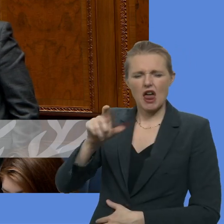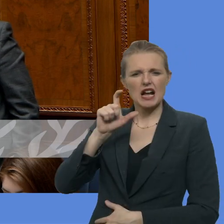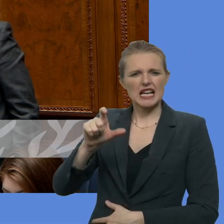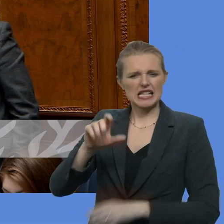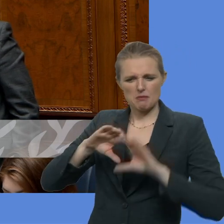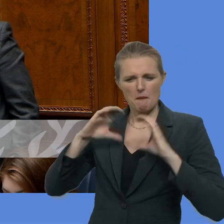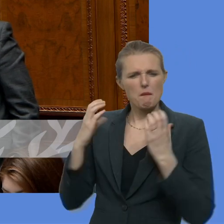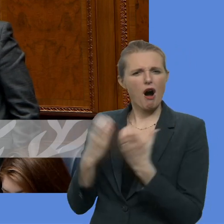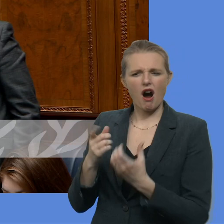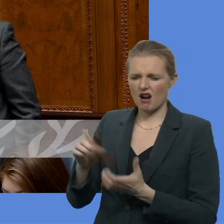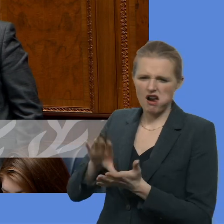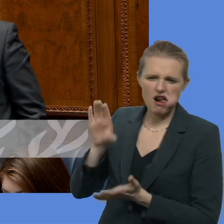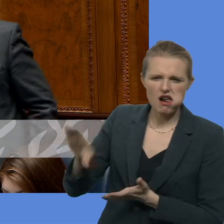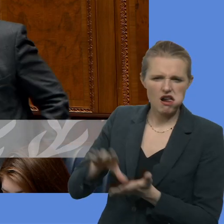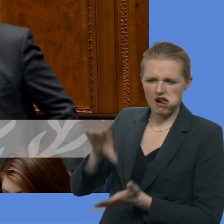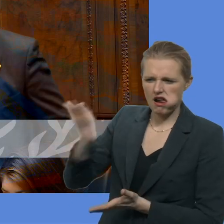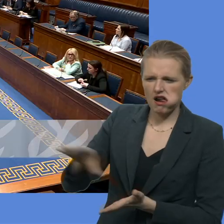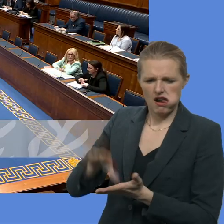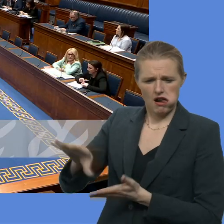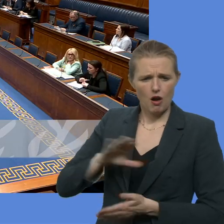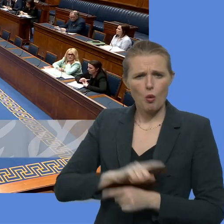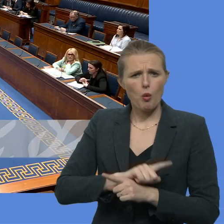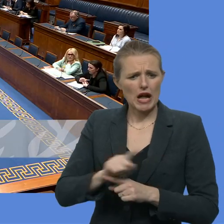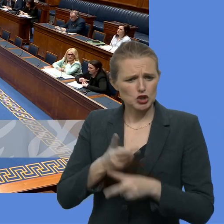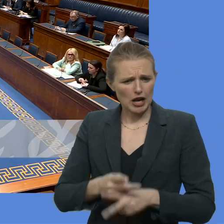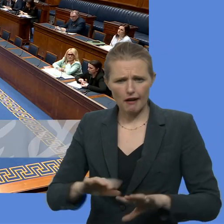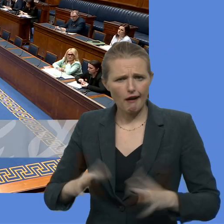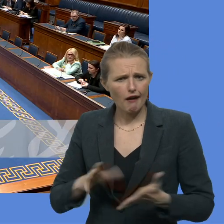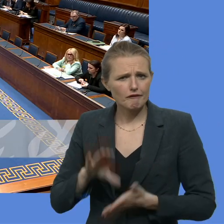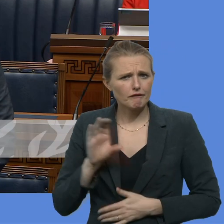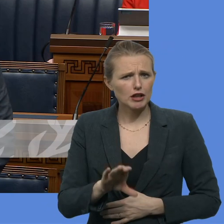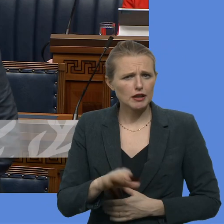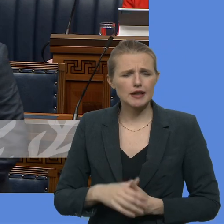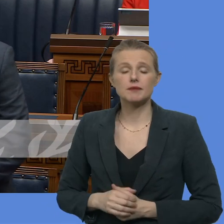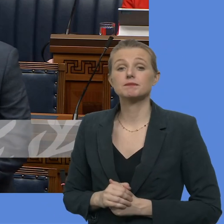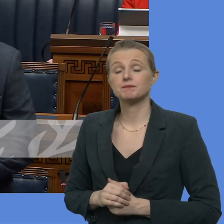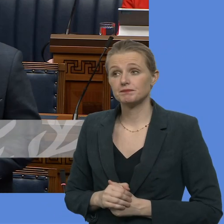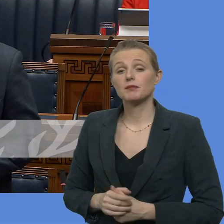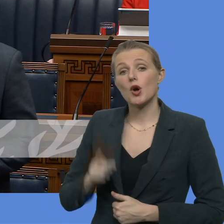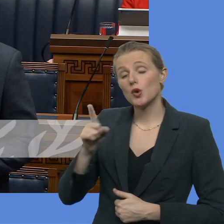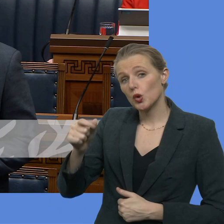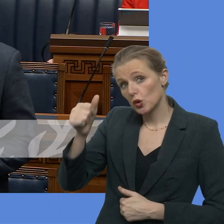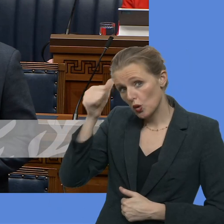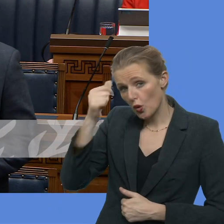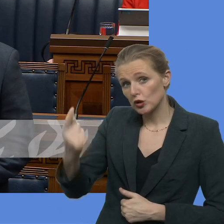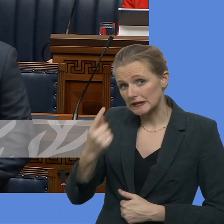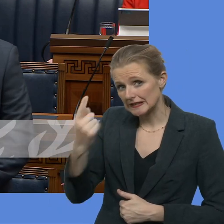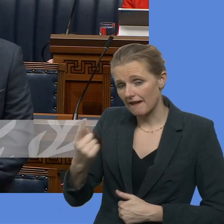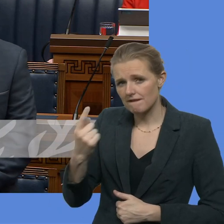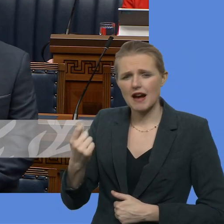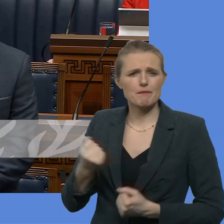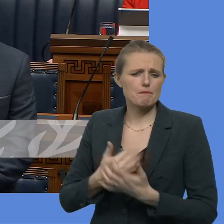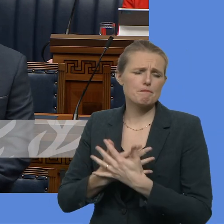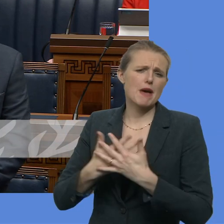such as that go underfunded? Minister. So the member will be aware that there are a number of